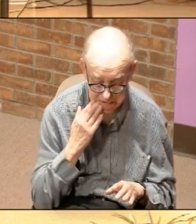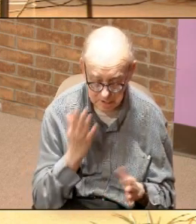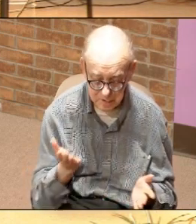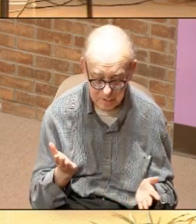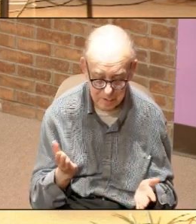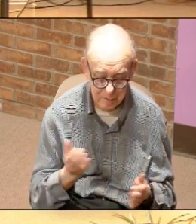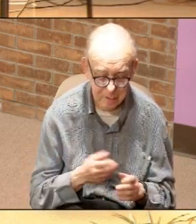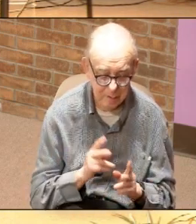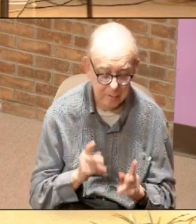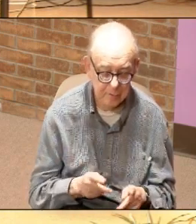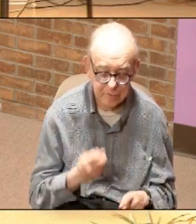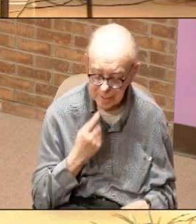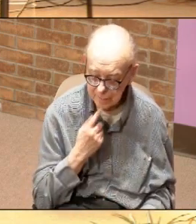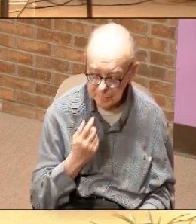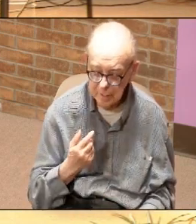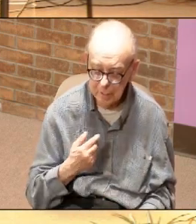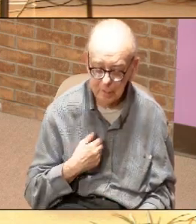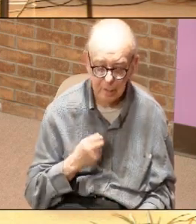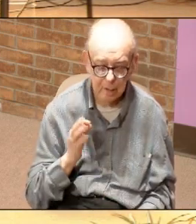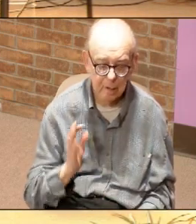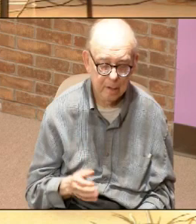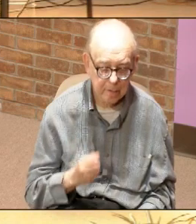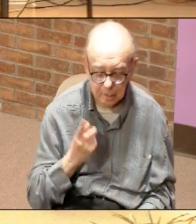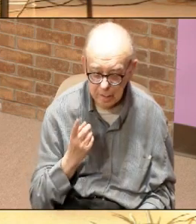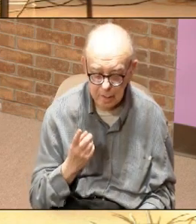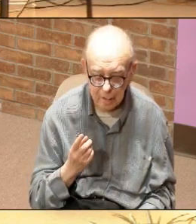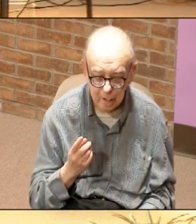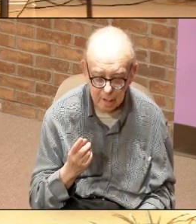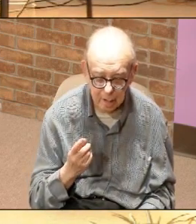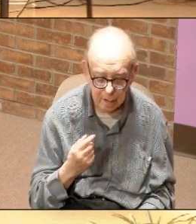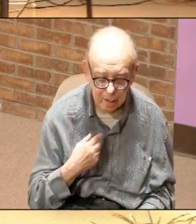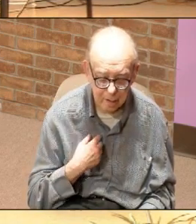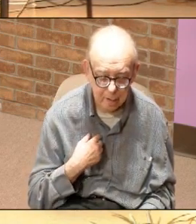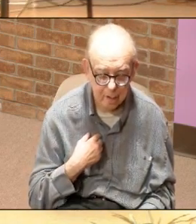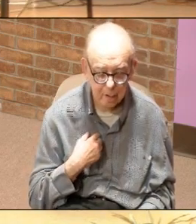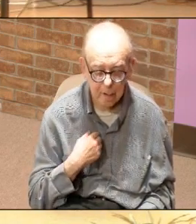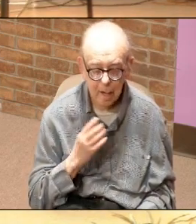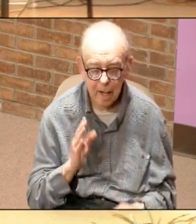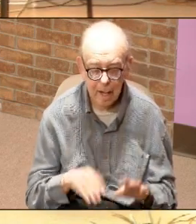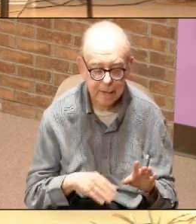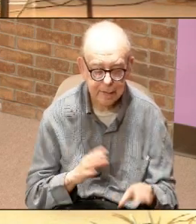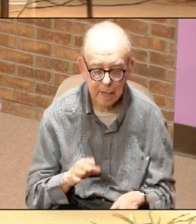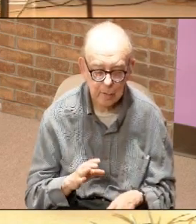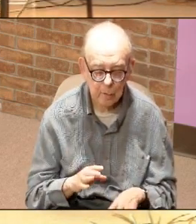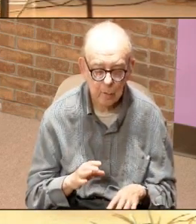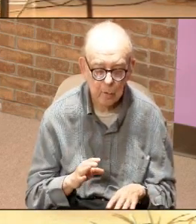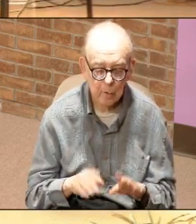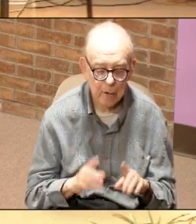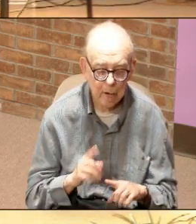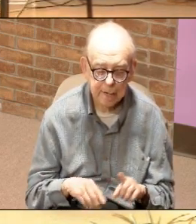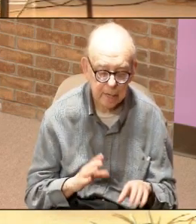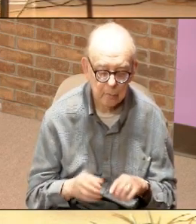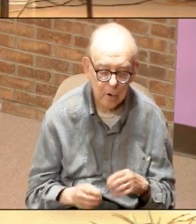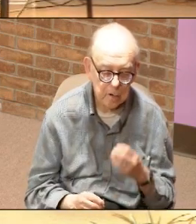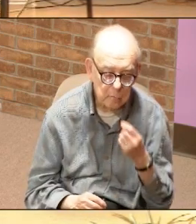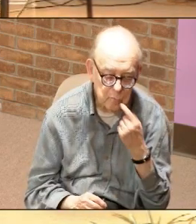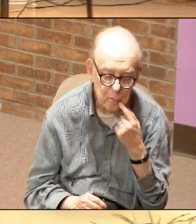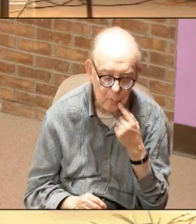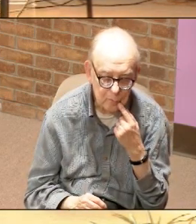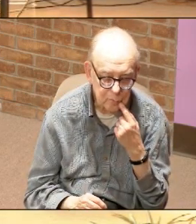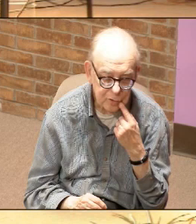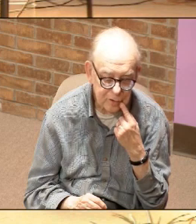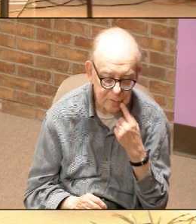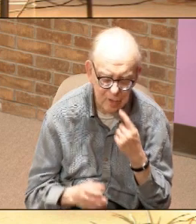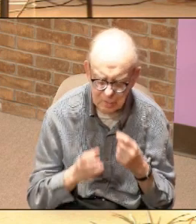know everybody tells me, Pastor, you don't understand. I cannot walk and chew gum. Who cares?